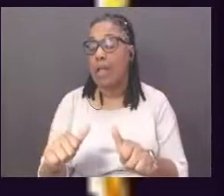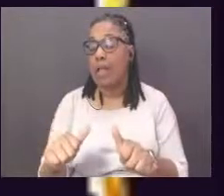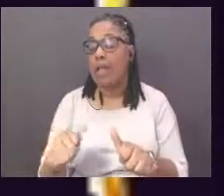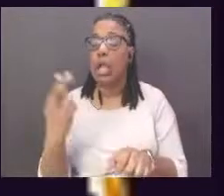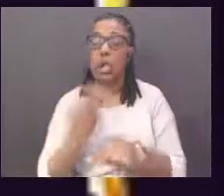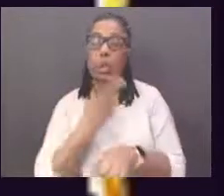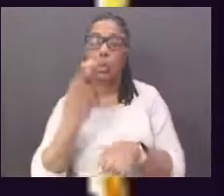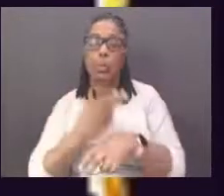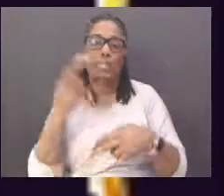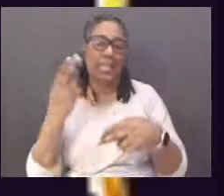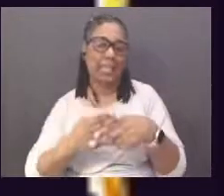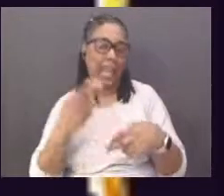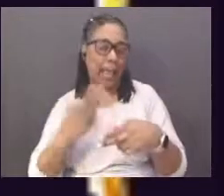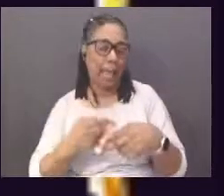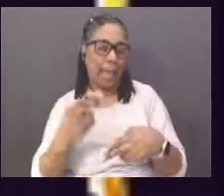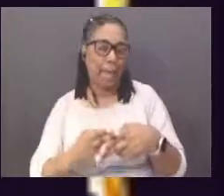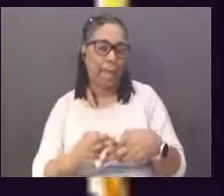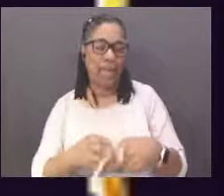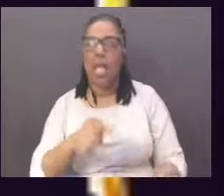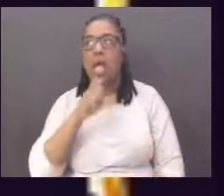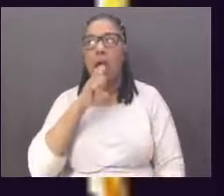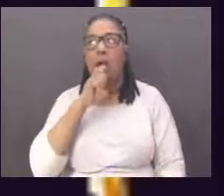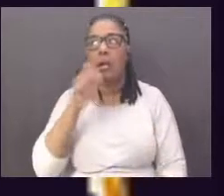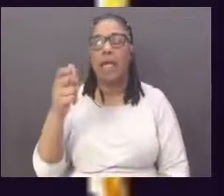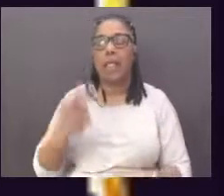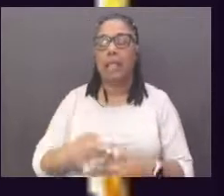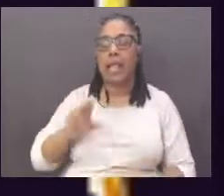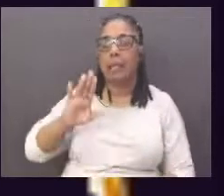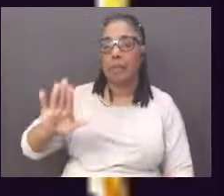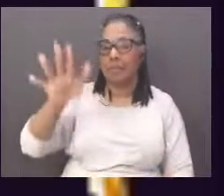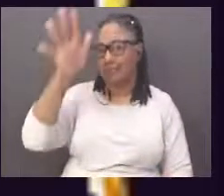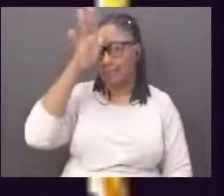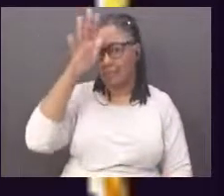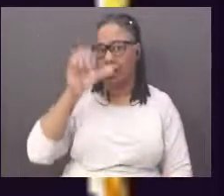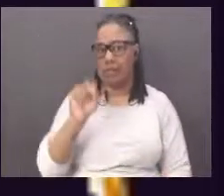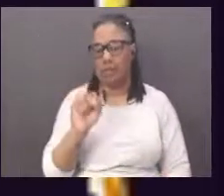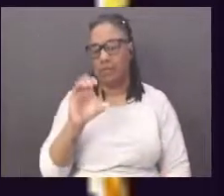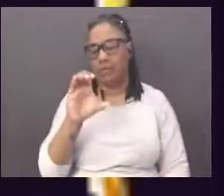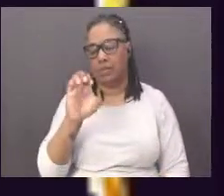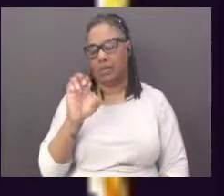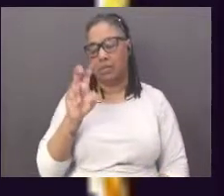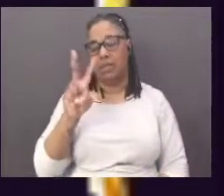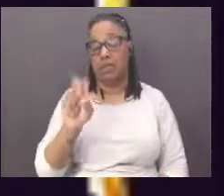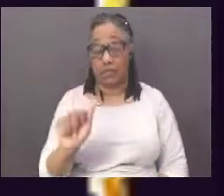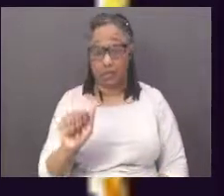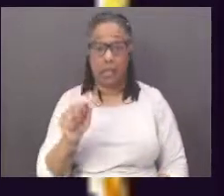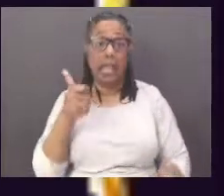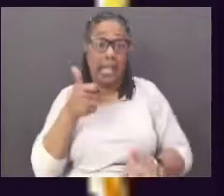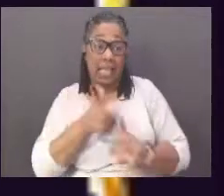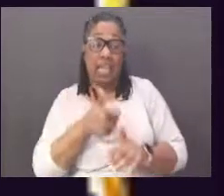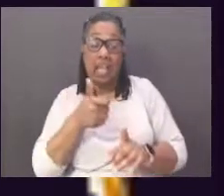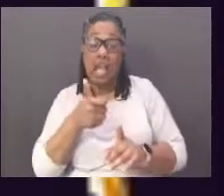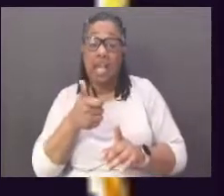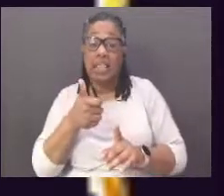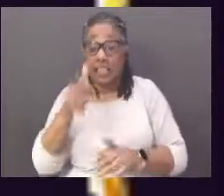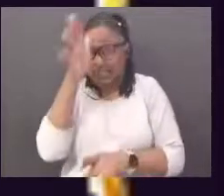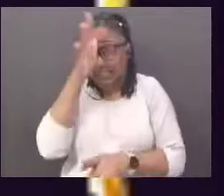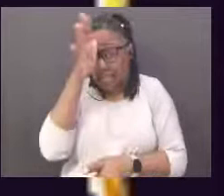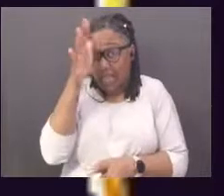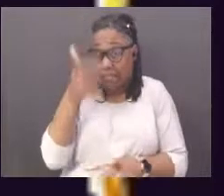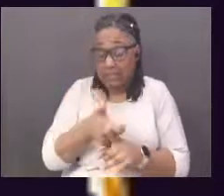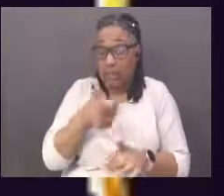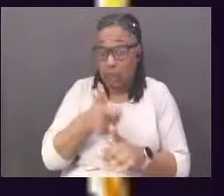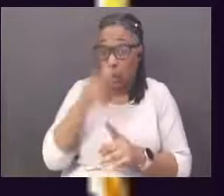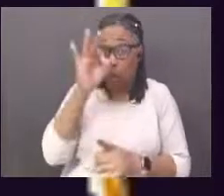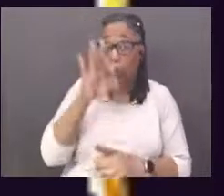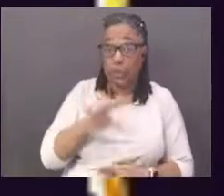of their daddy, Sceva. Somebody ought to text that. He was a preacher, but evidently they didn't have any faith in their daddy.